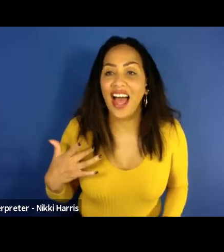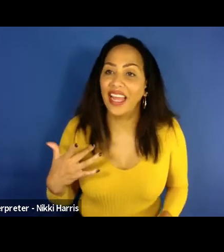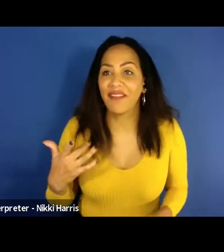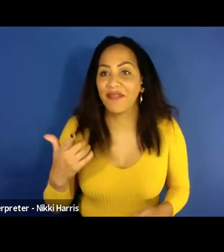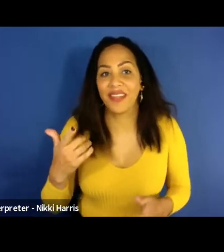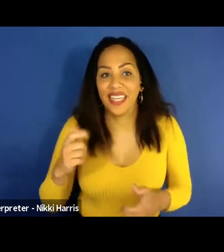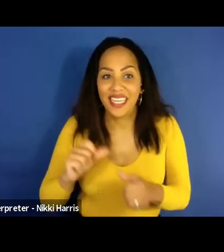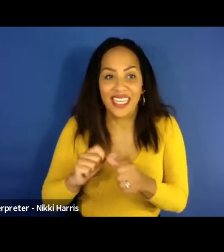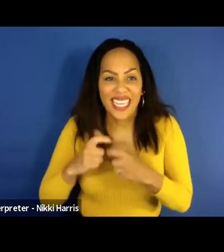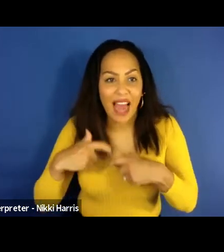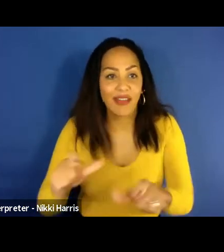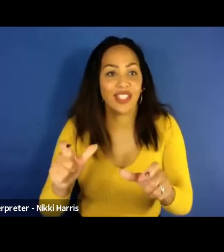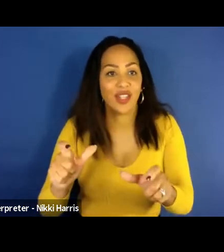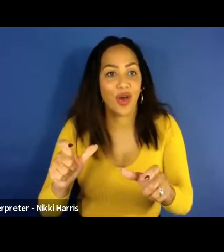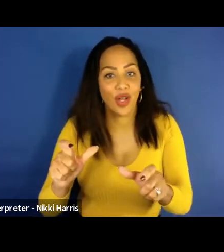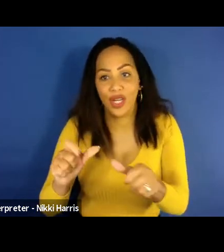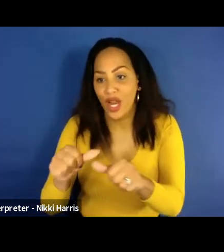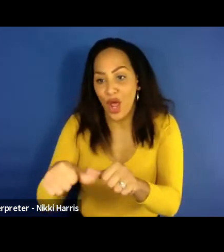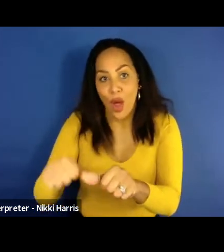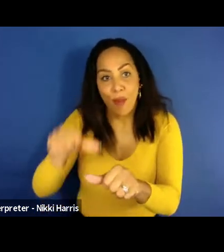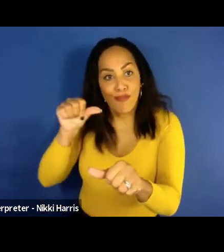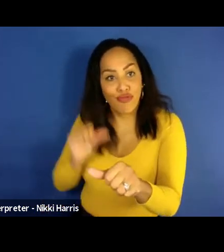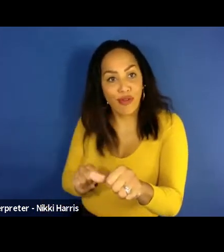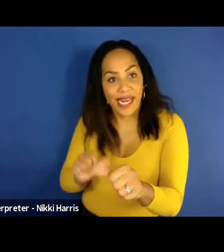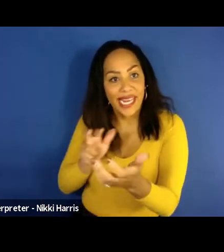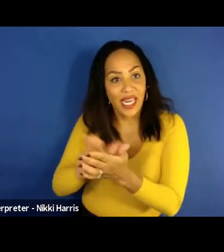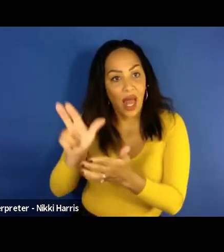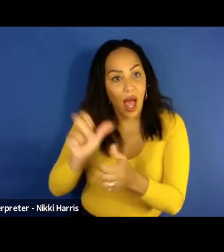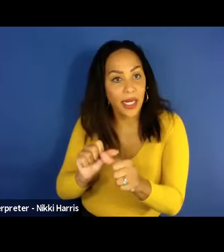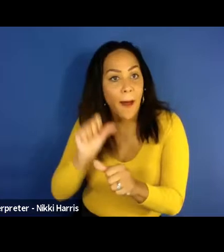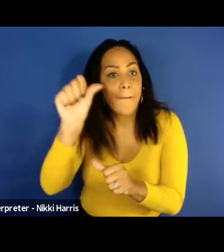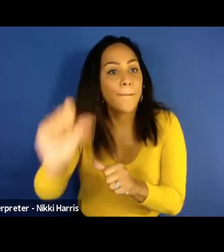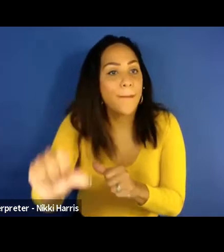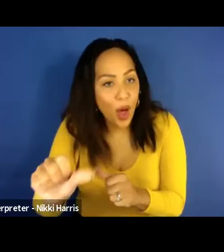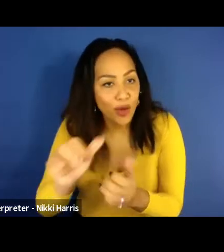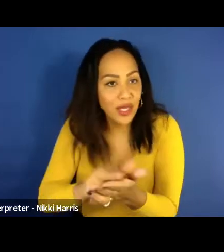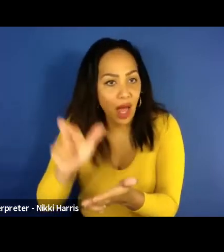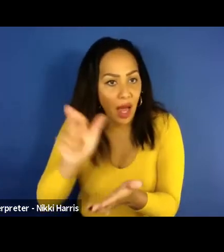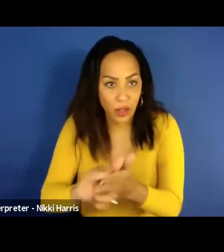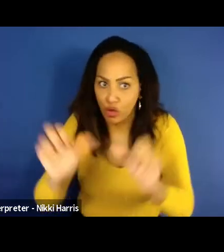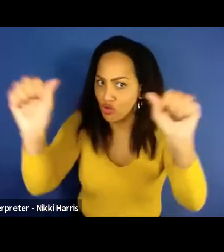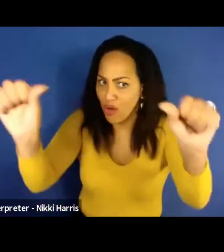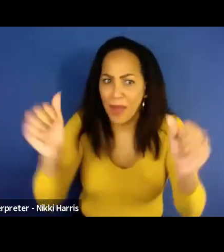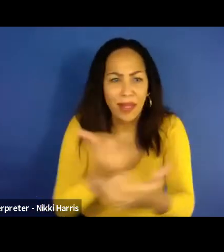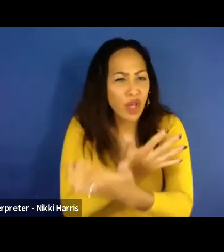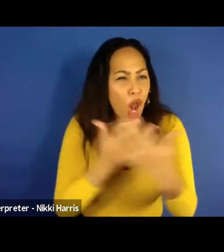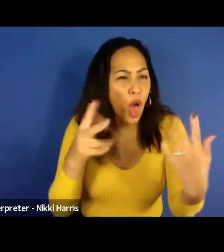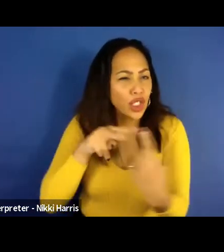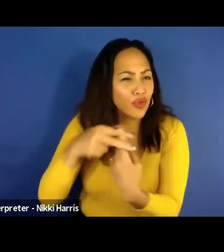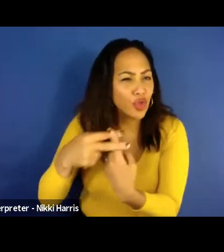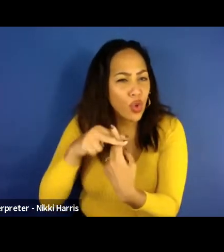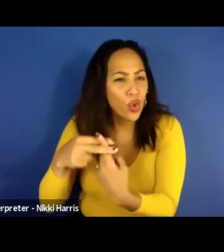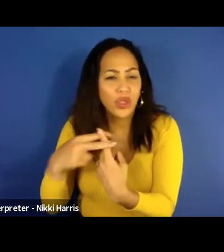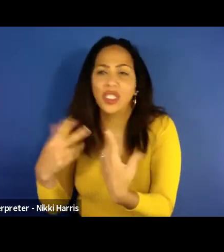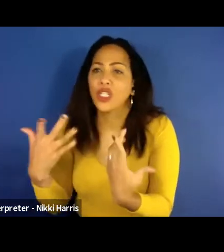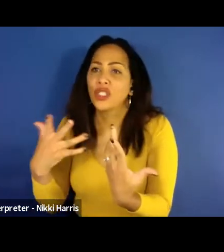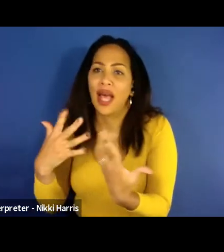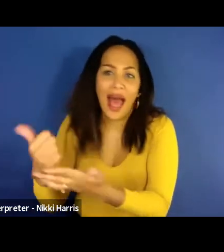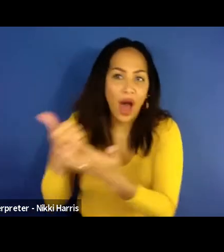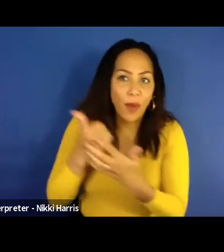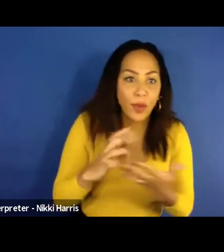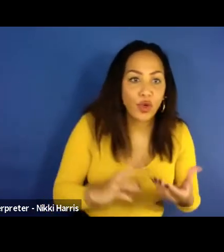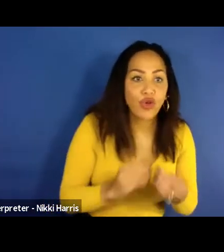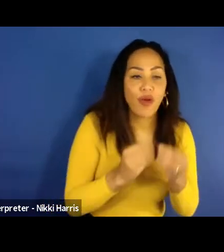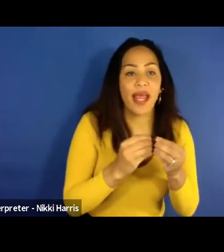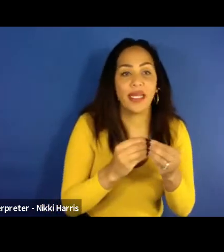it's transformational. And Glide is not on its own. There's so many tools out there which help you create not only apps and landing pages, but